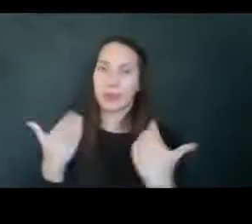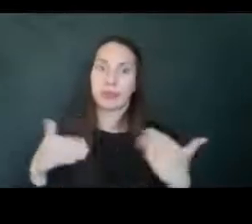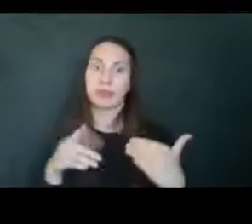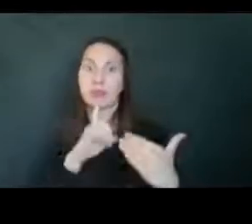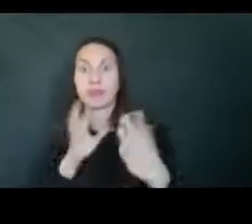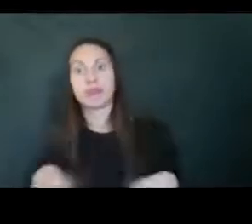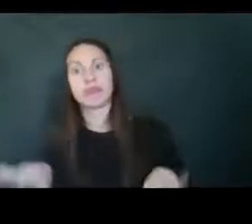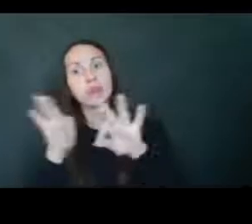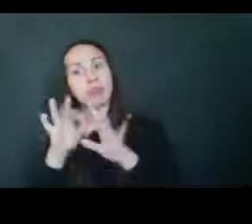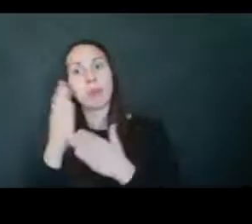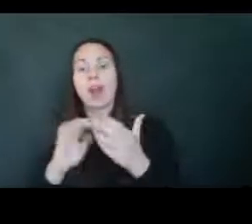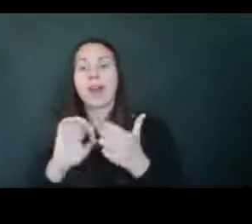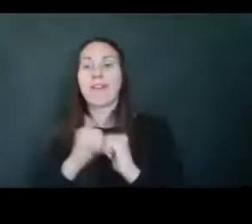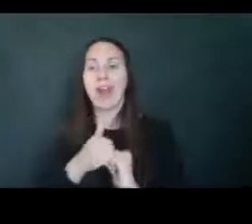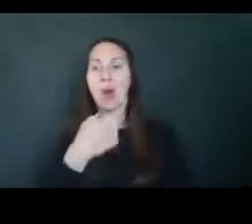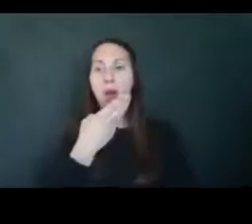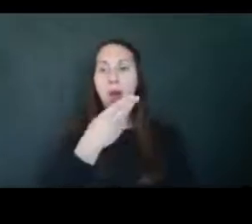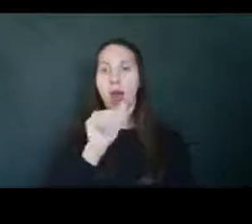Cause developed.